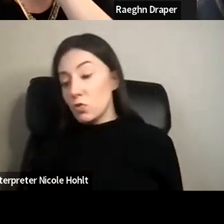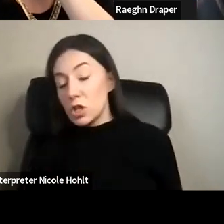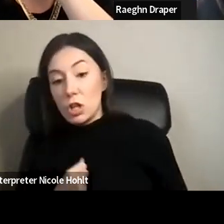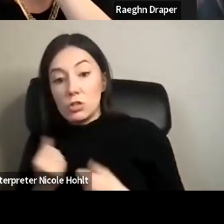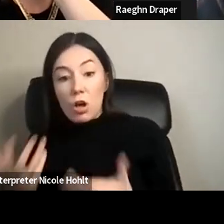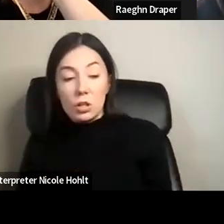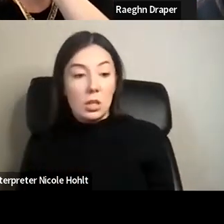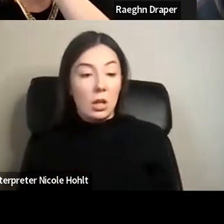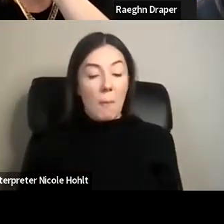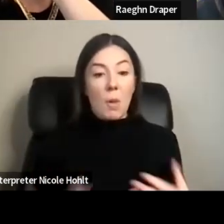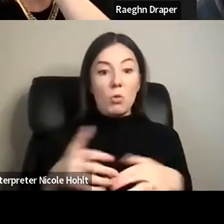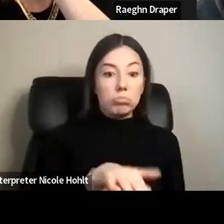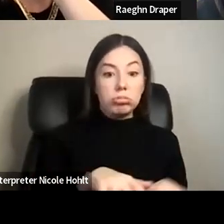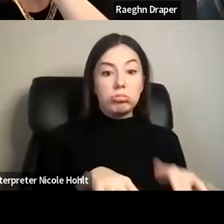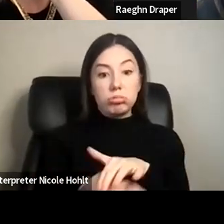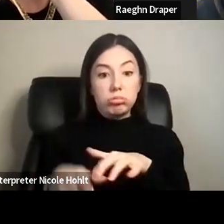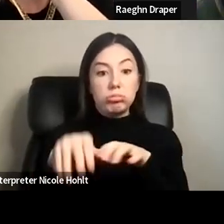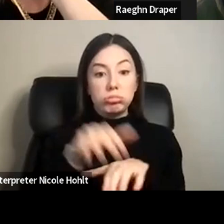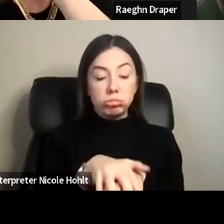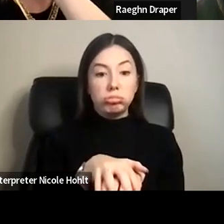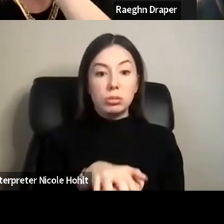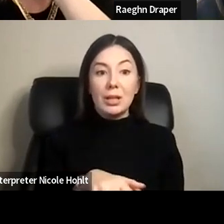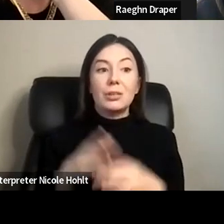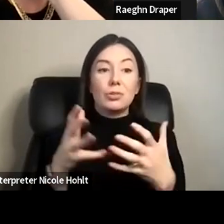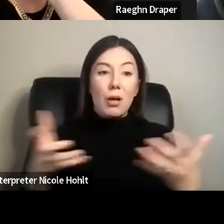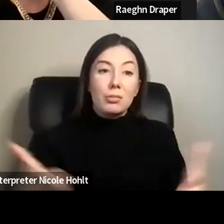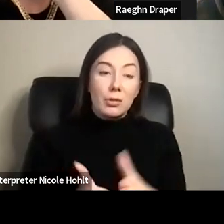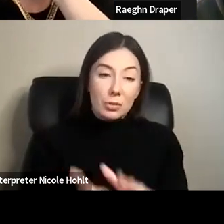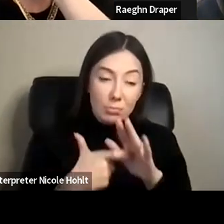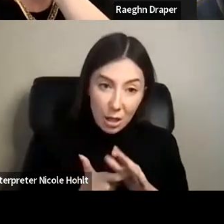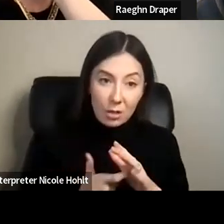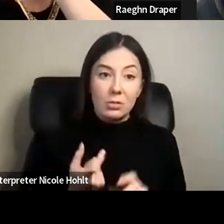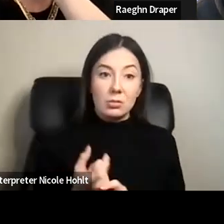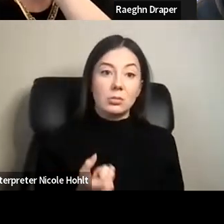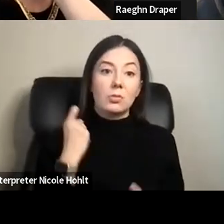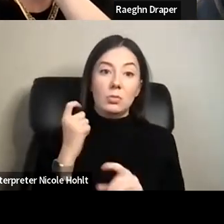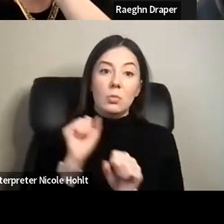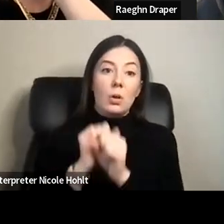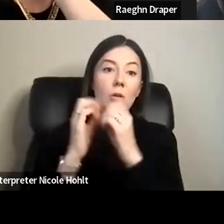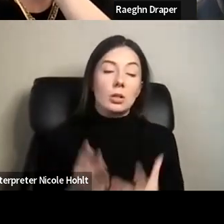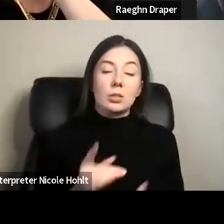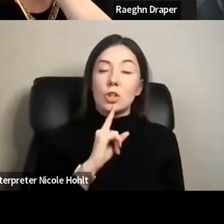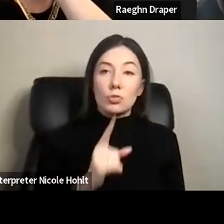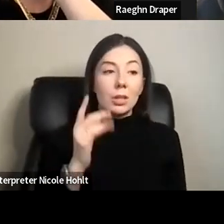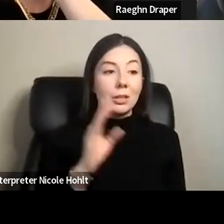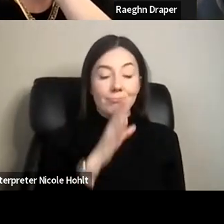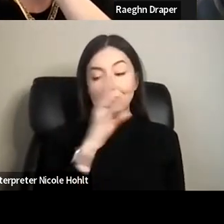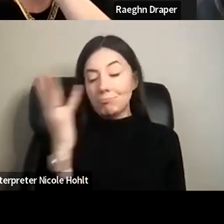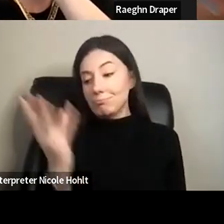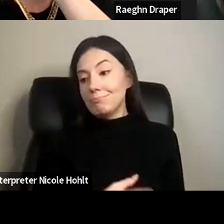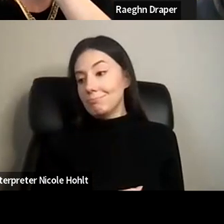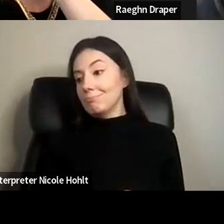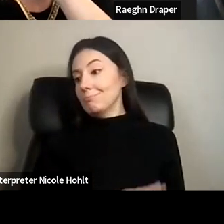emotional capacity that is demanded of workers, and that often is erased and overlooked. So